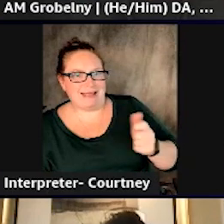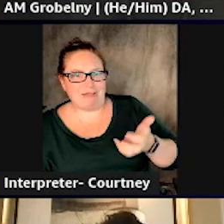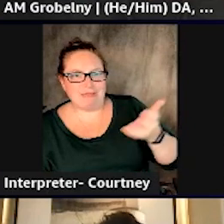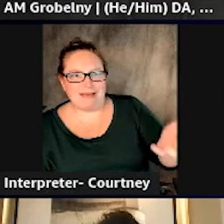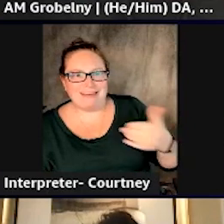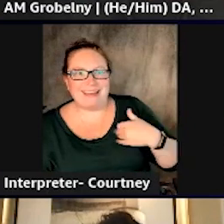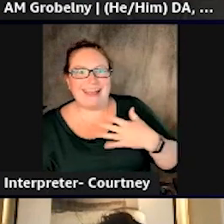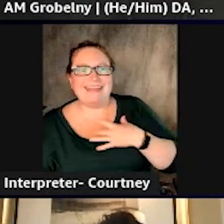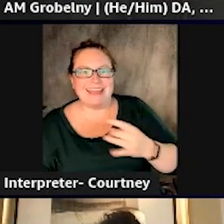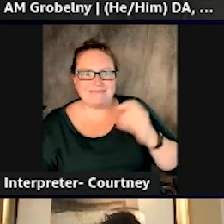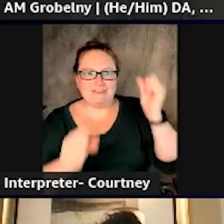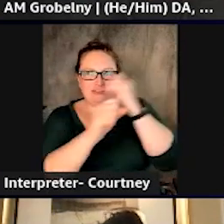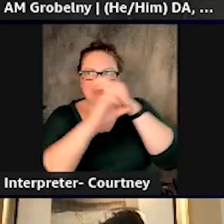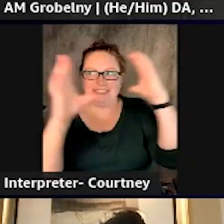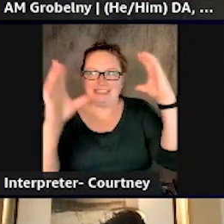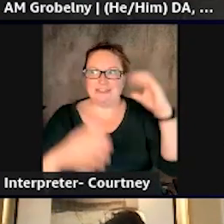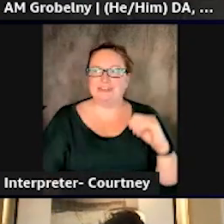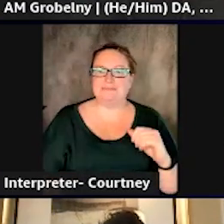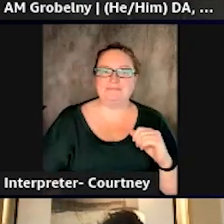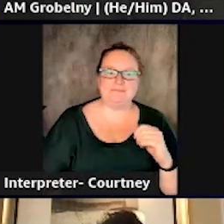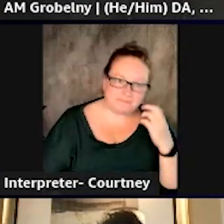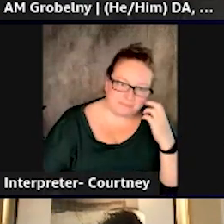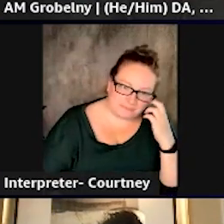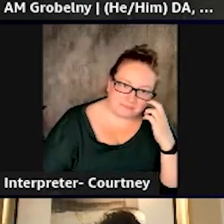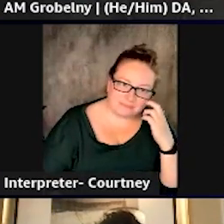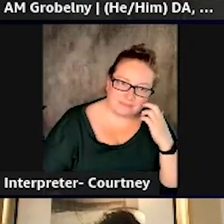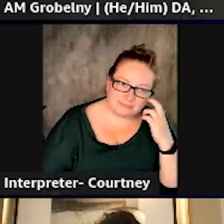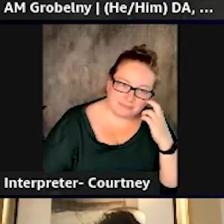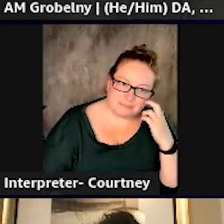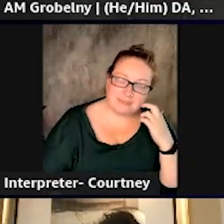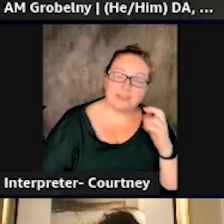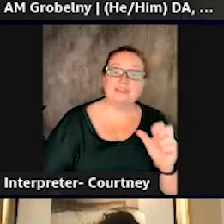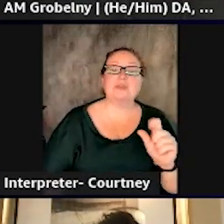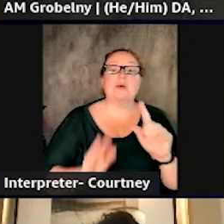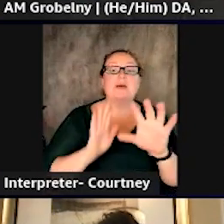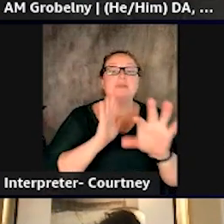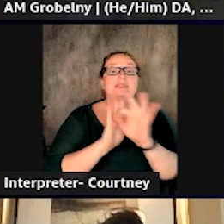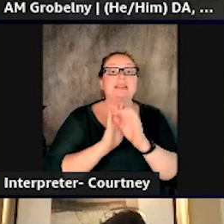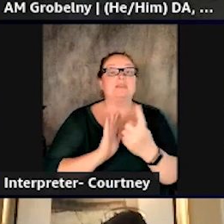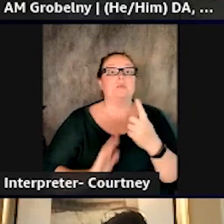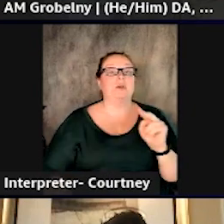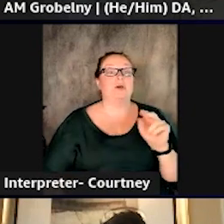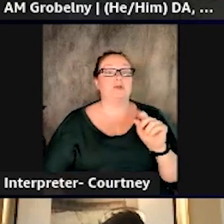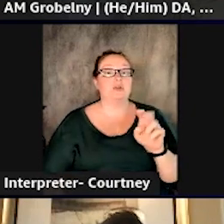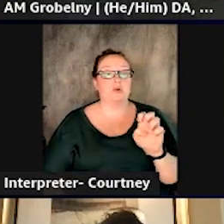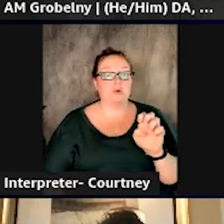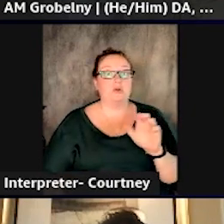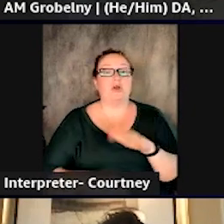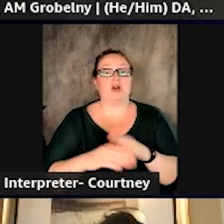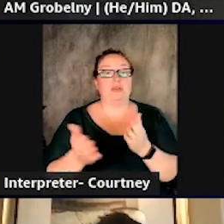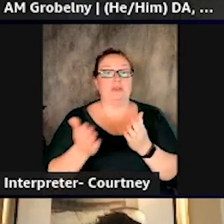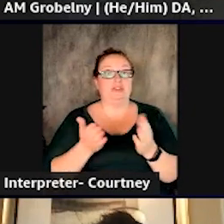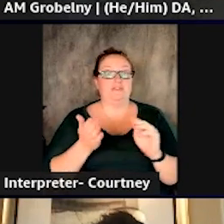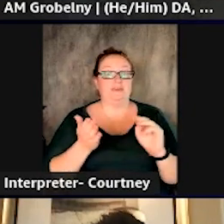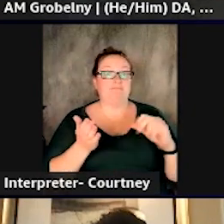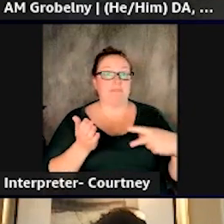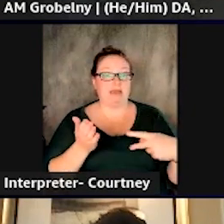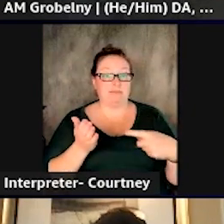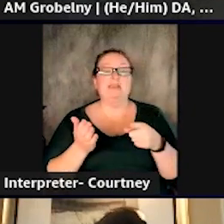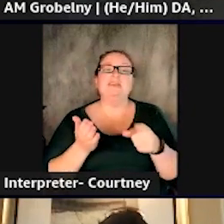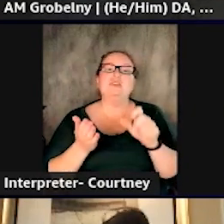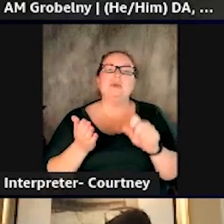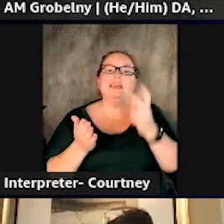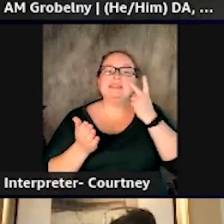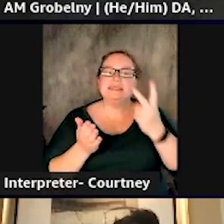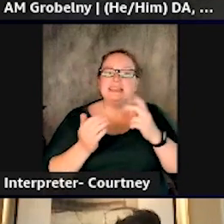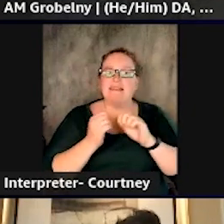something. Yeah. So I'm going to select one of the nodes on this service map just so you can see how this